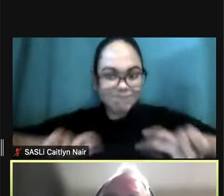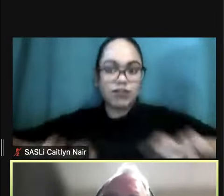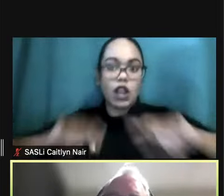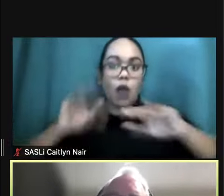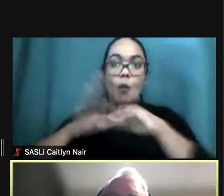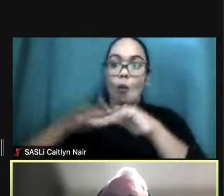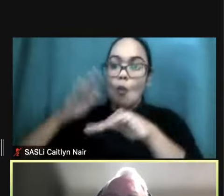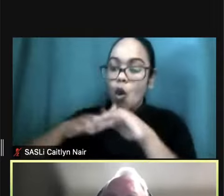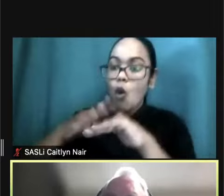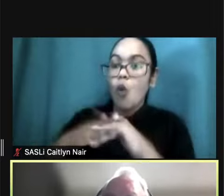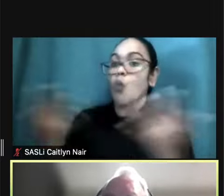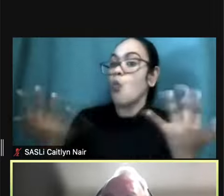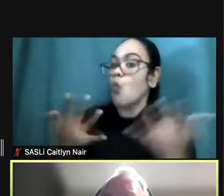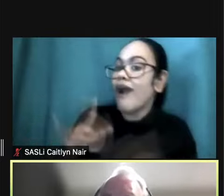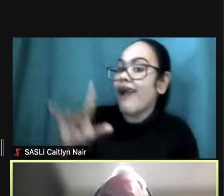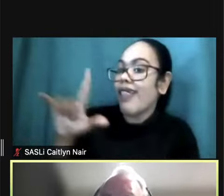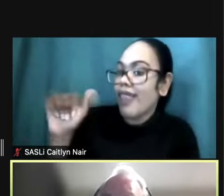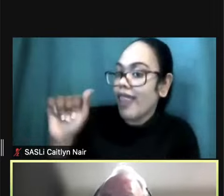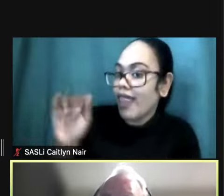laboratory.